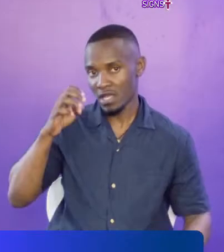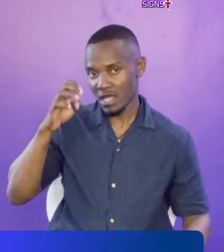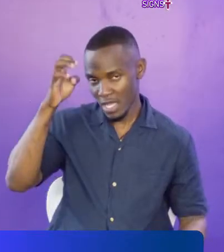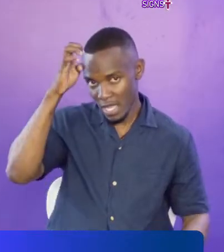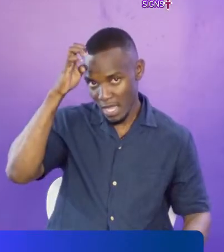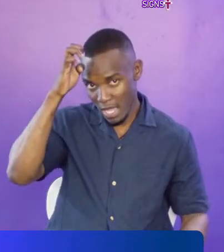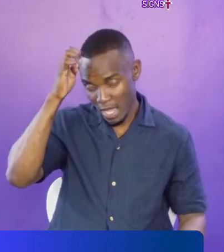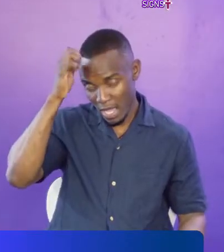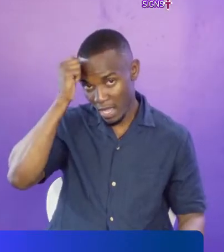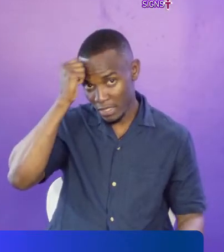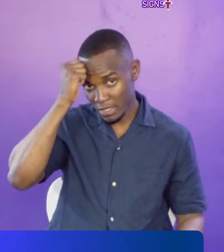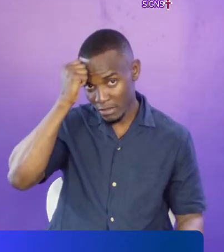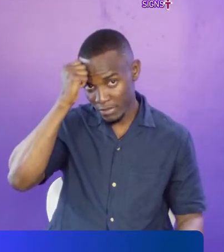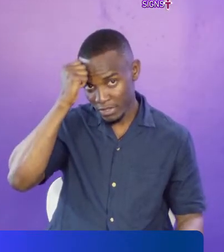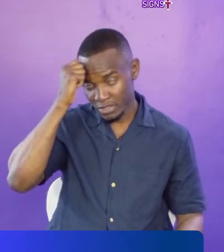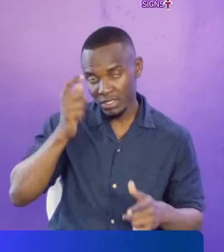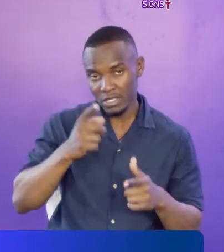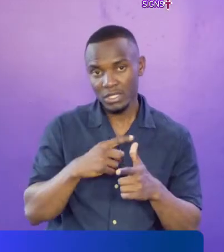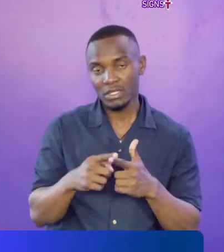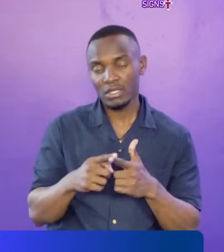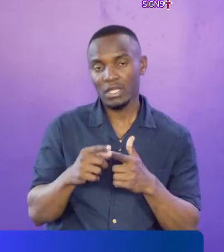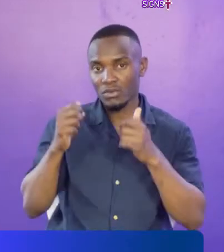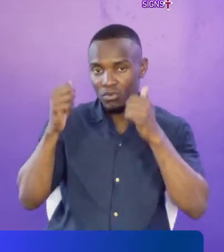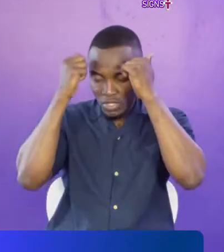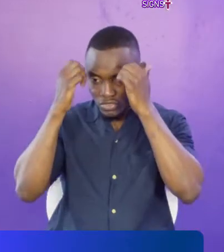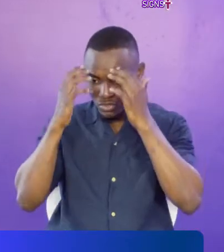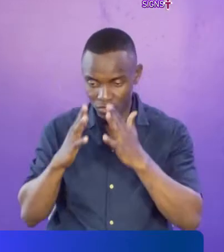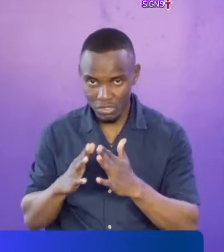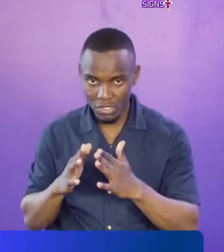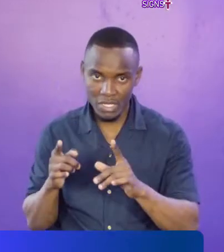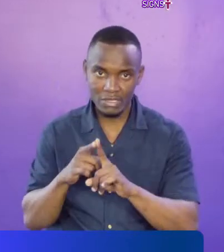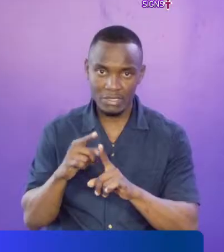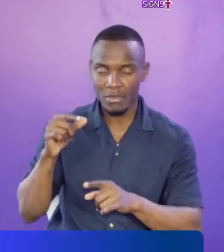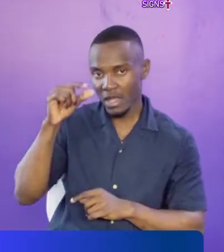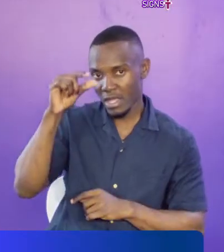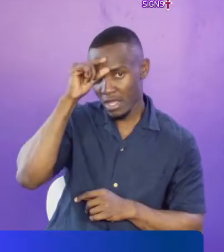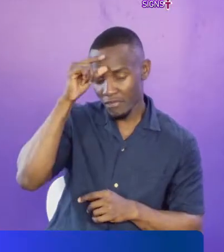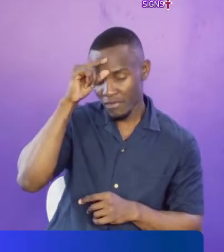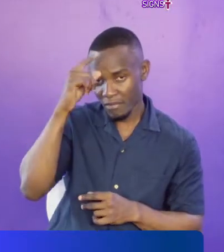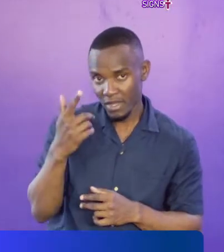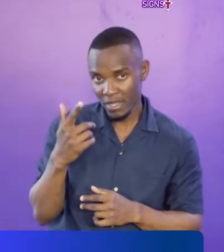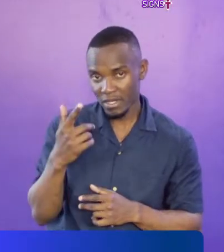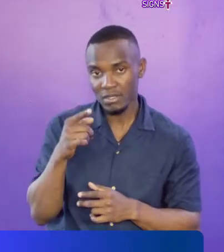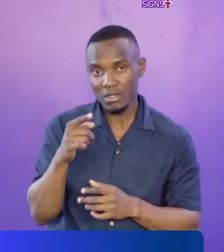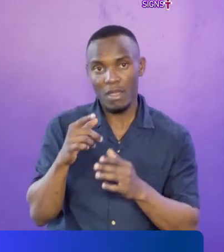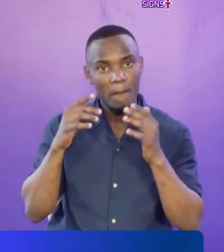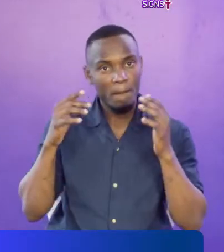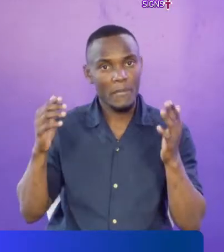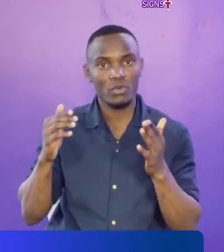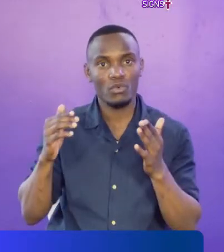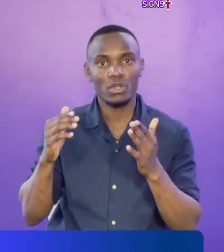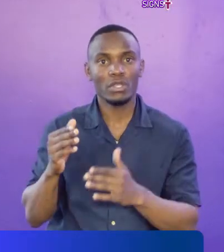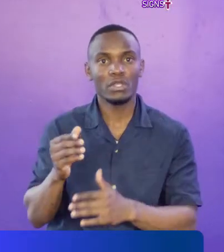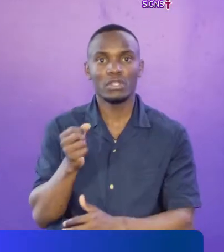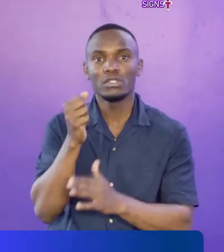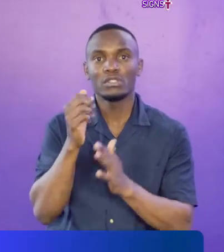students, the government is a very big stakeholder also. Absolutely. Because of the ICT work that we do around